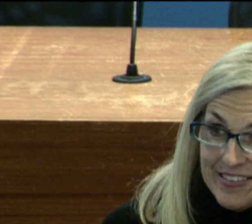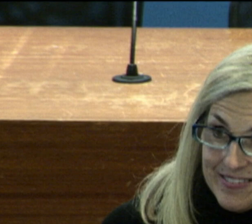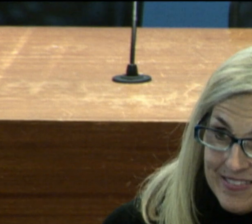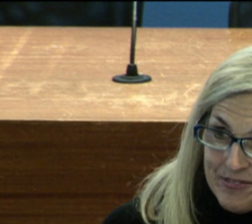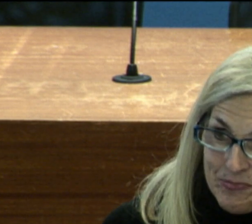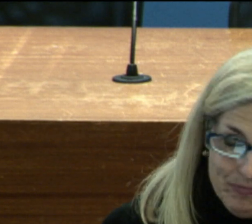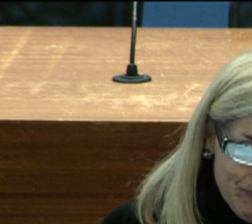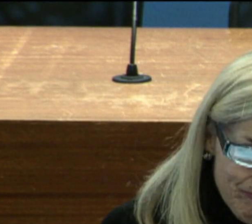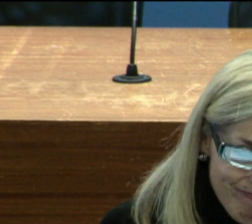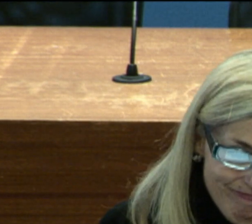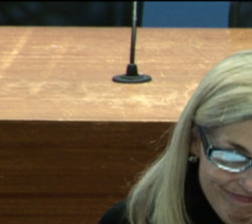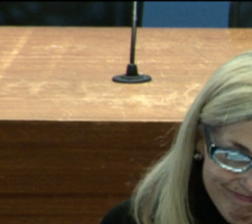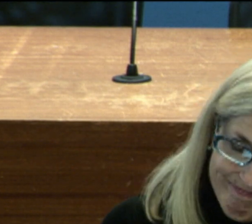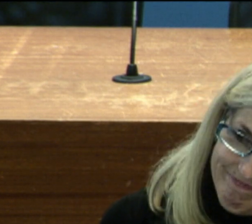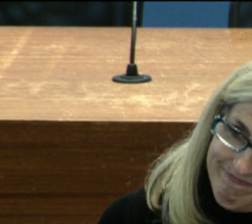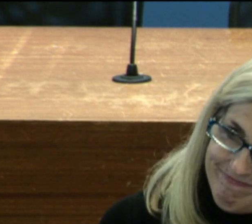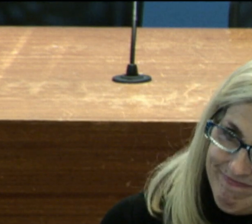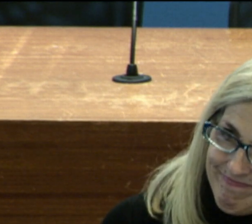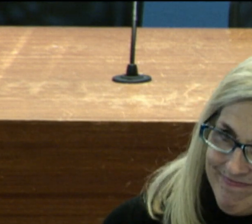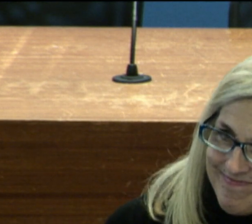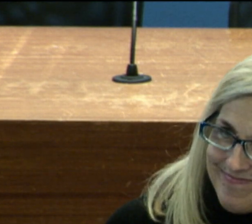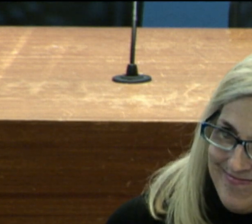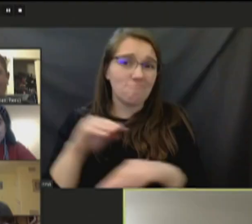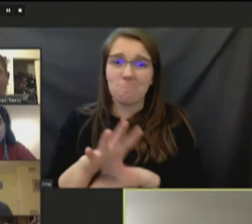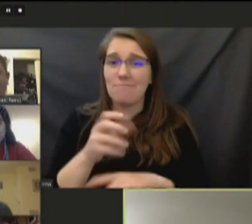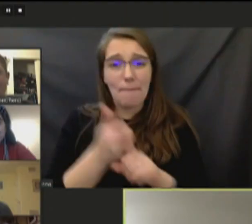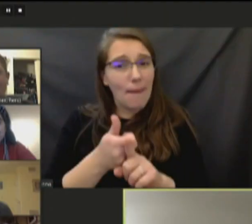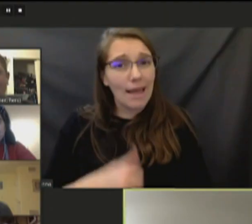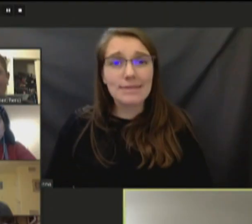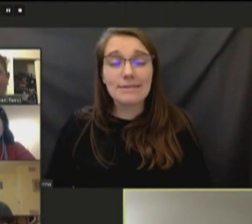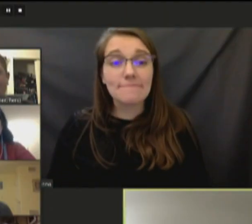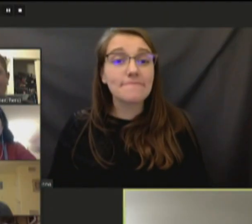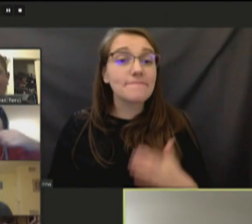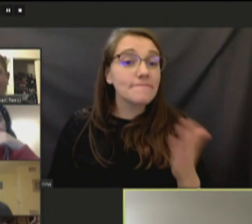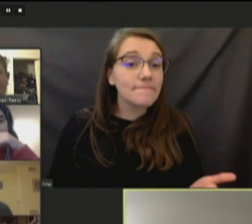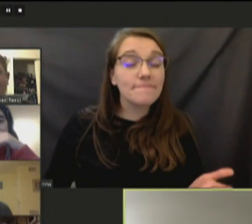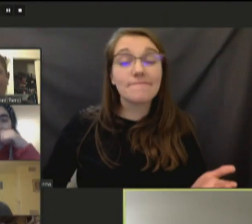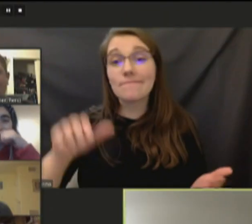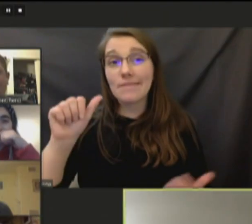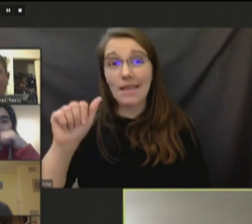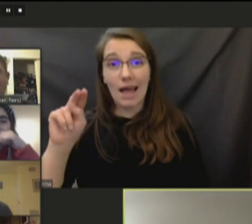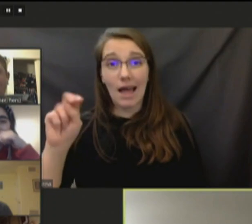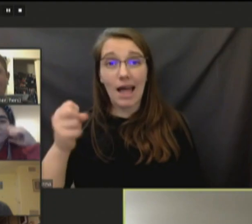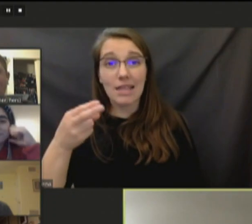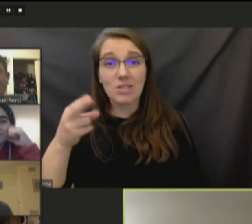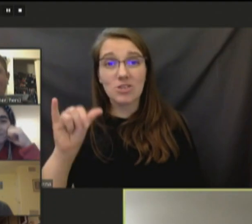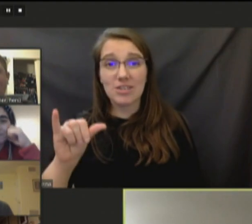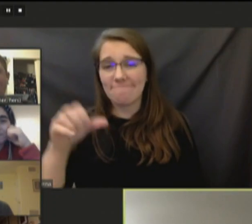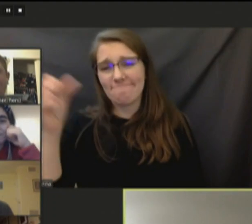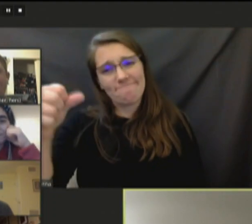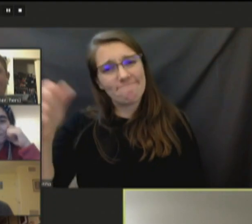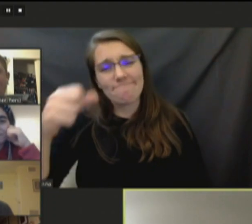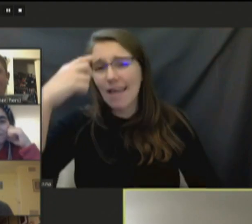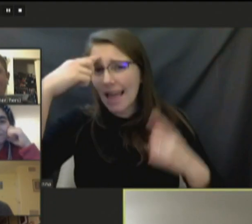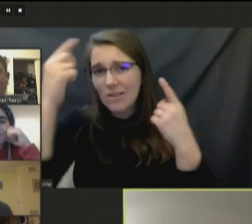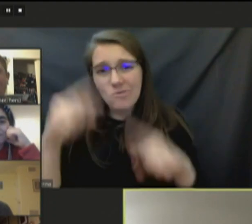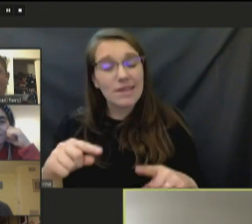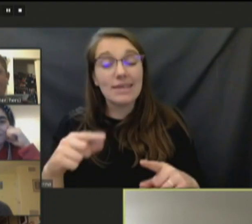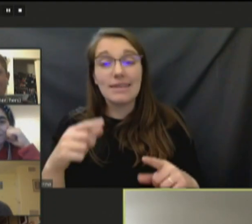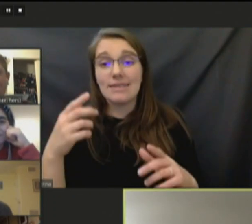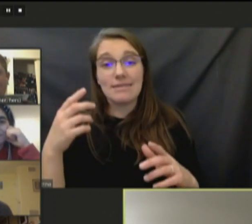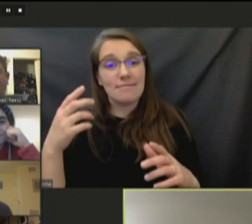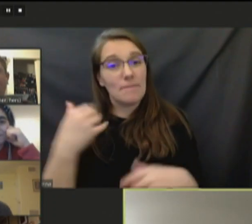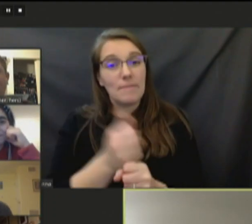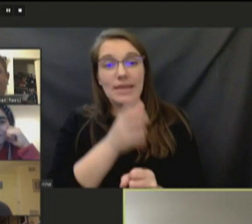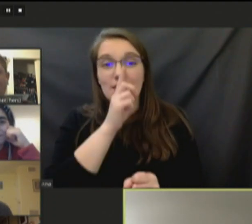already. I completely agree. I think accountability is something that I want to make sure is consistent across Mayor